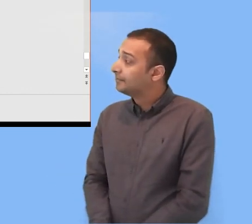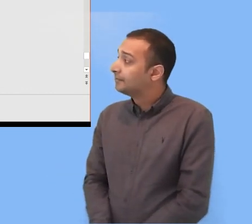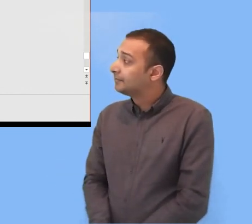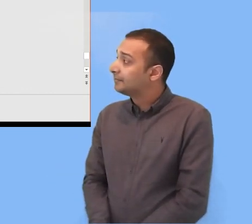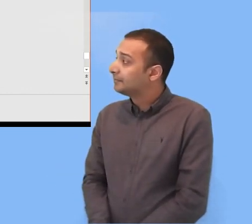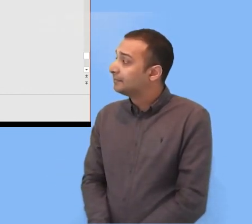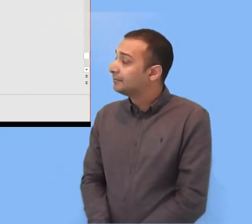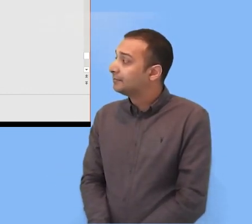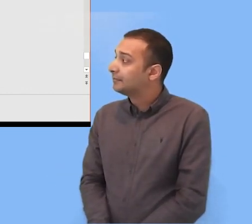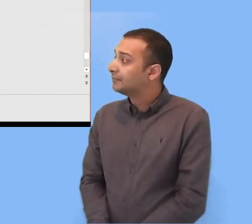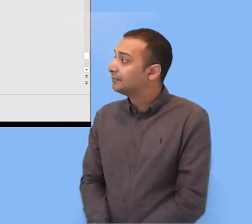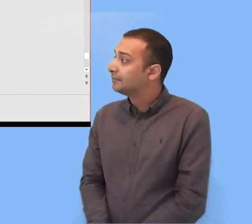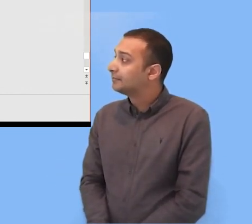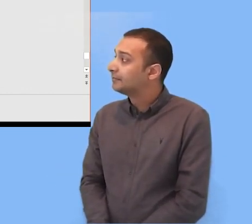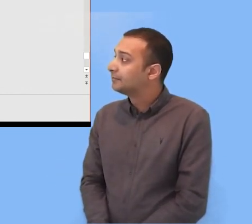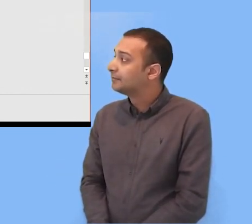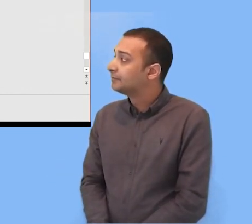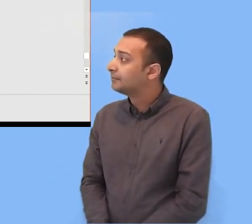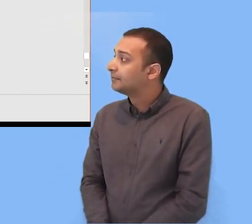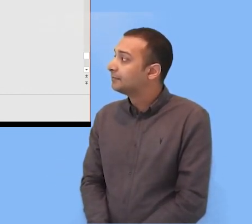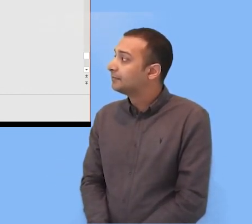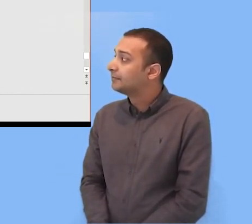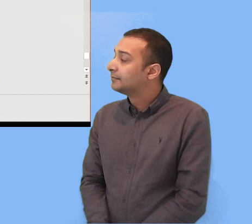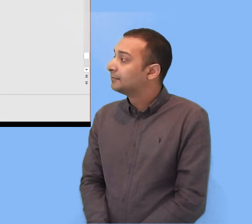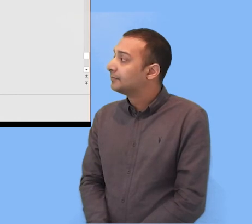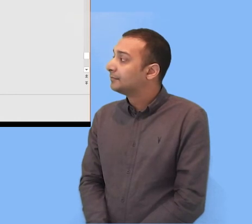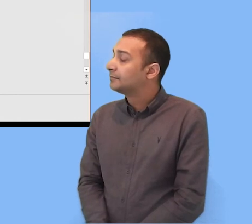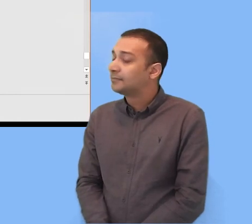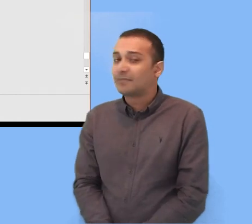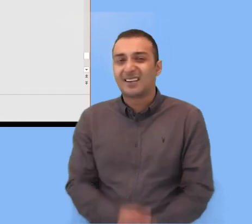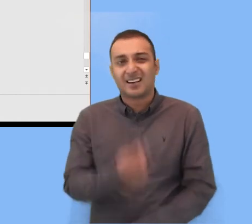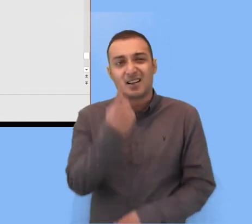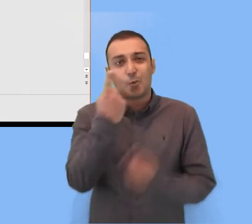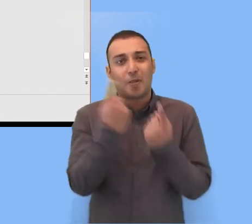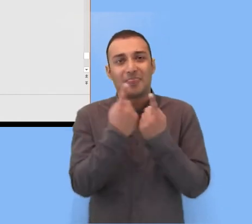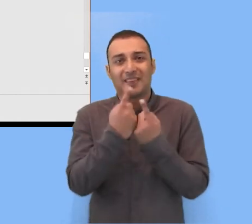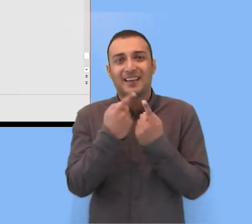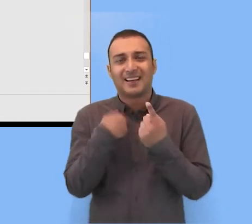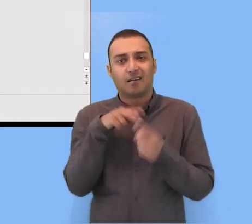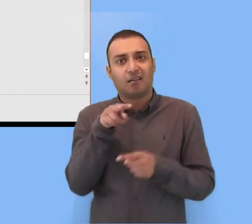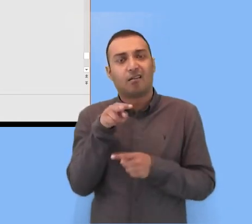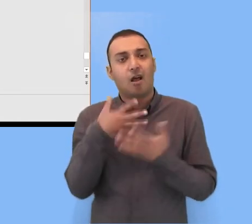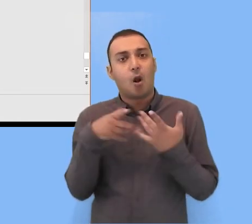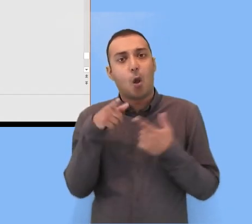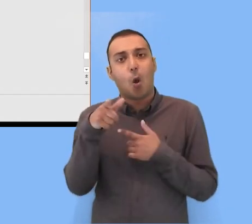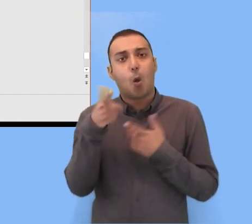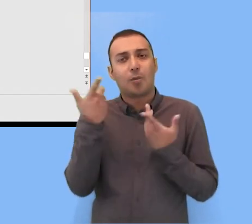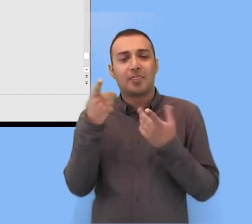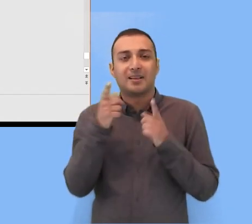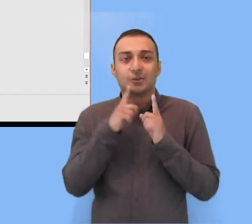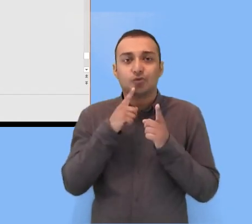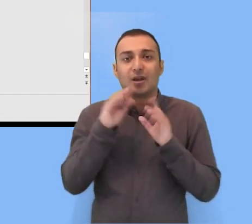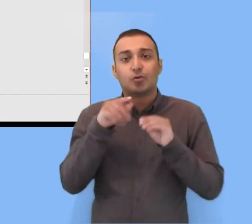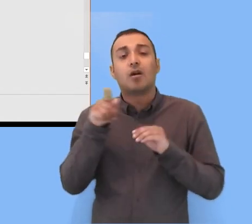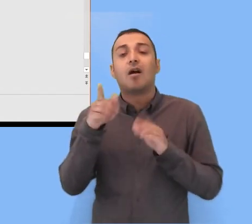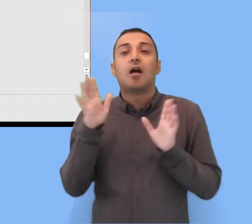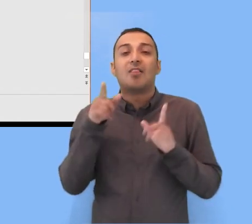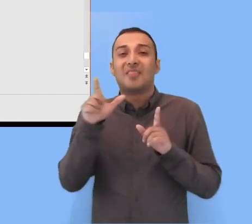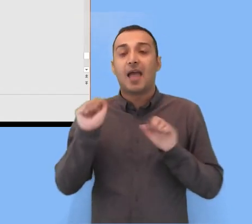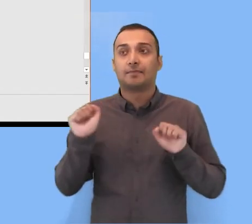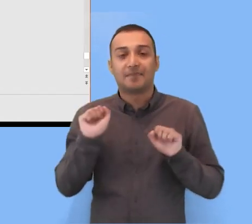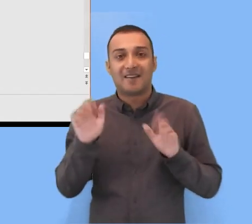that I come across a lot with educators, and they're very well-intentioned often. They don't want to offend